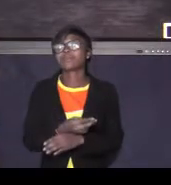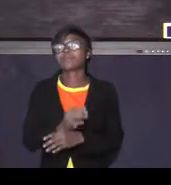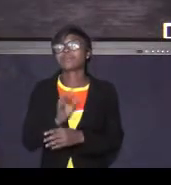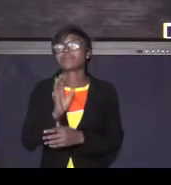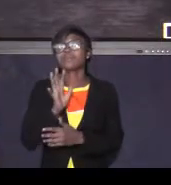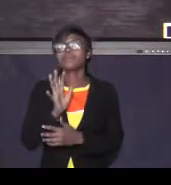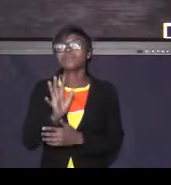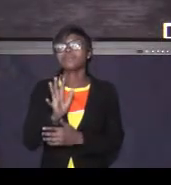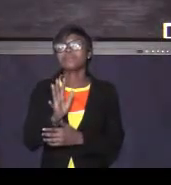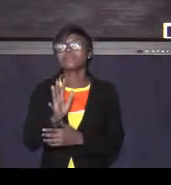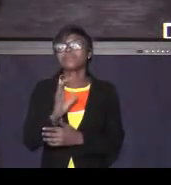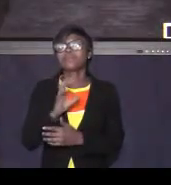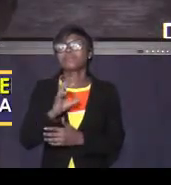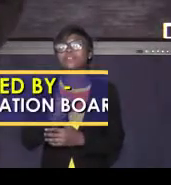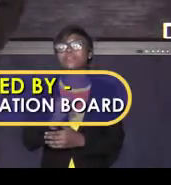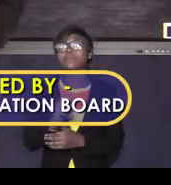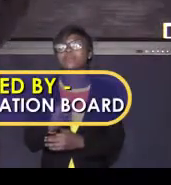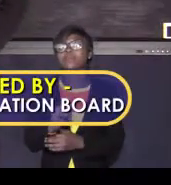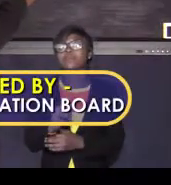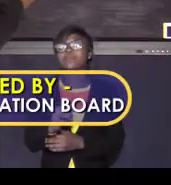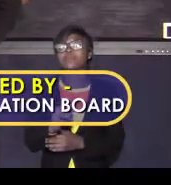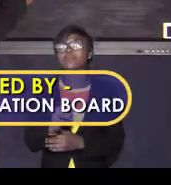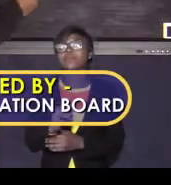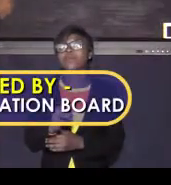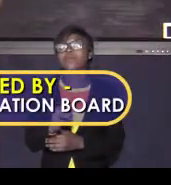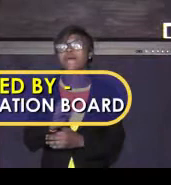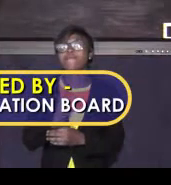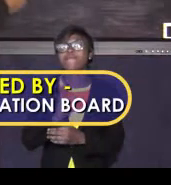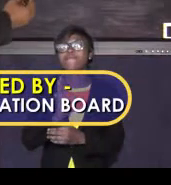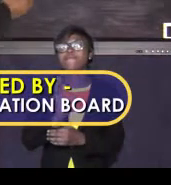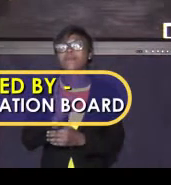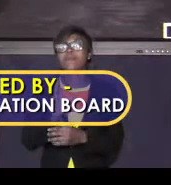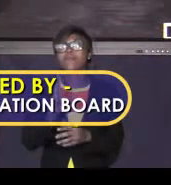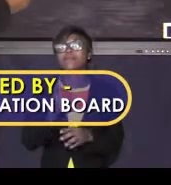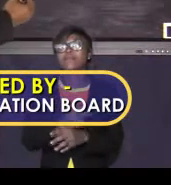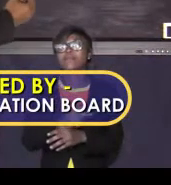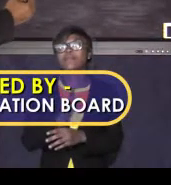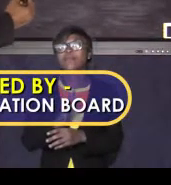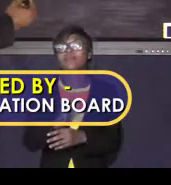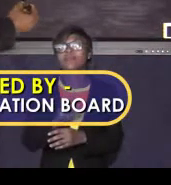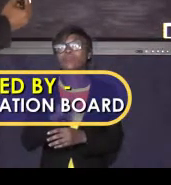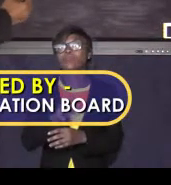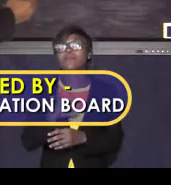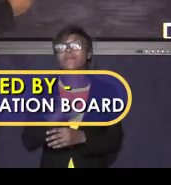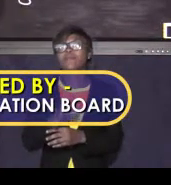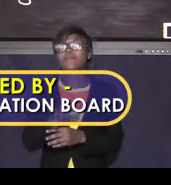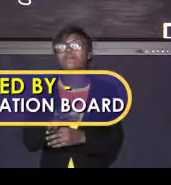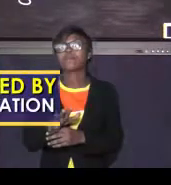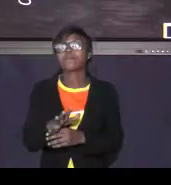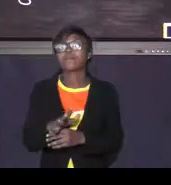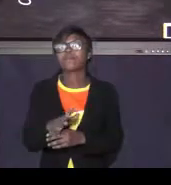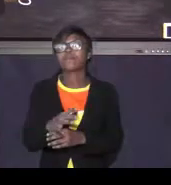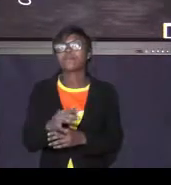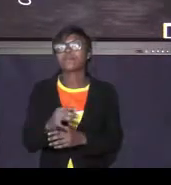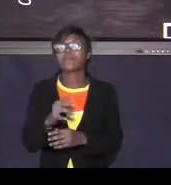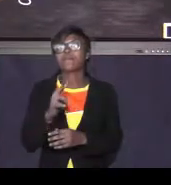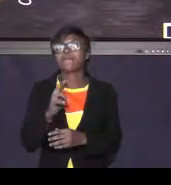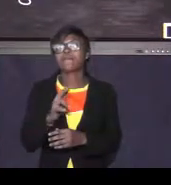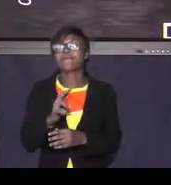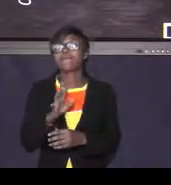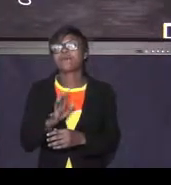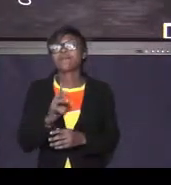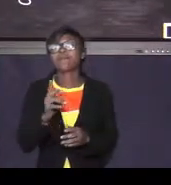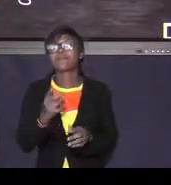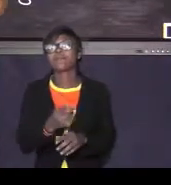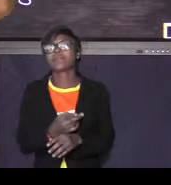should give us 15 times 5. 5 times 5 is 25. So I write 5. I regroup to 5 times